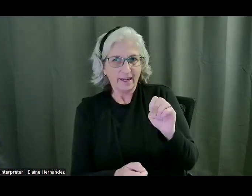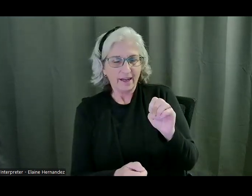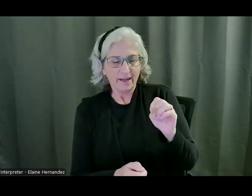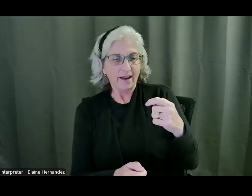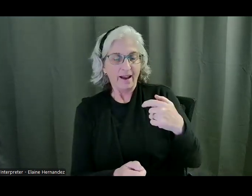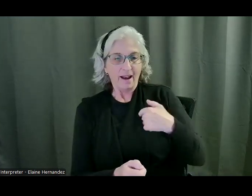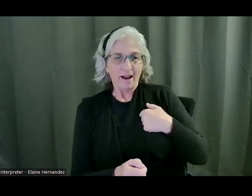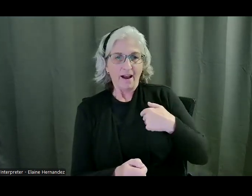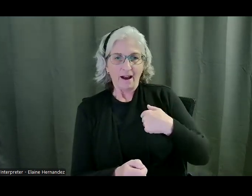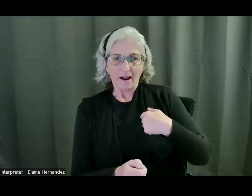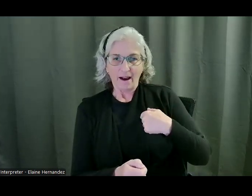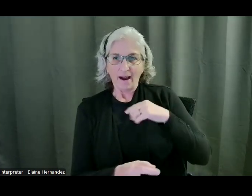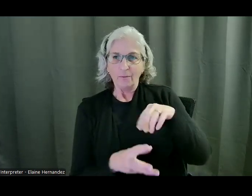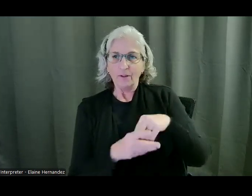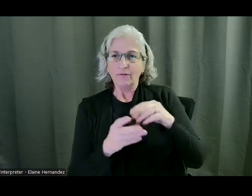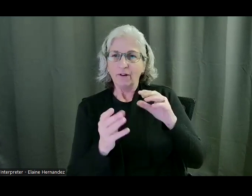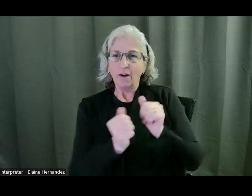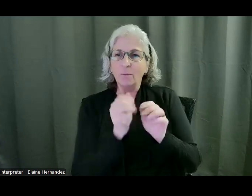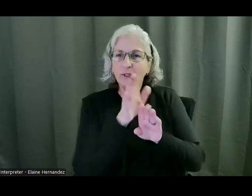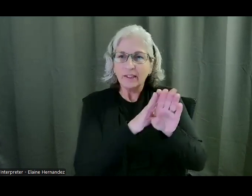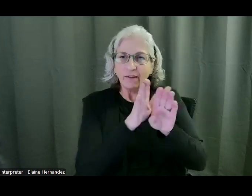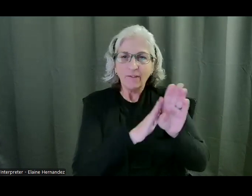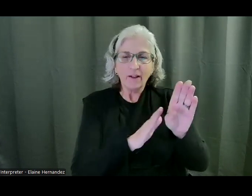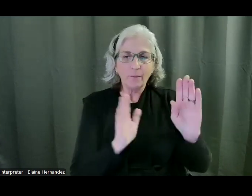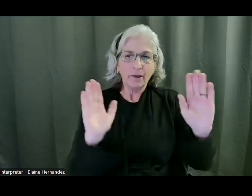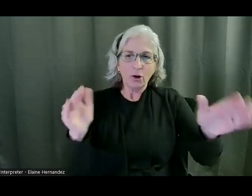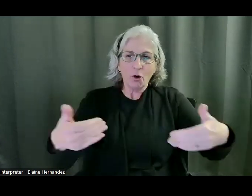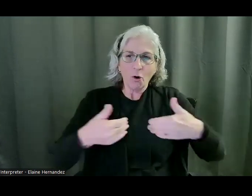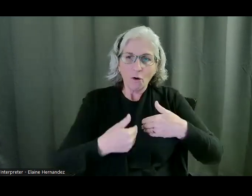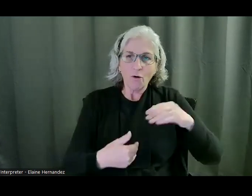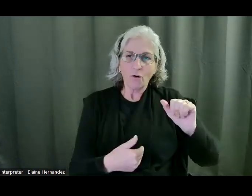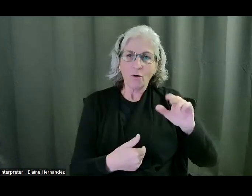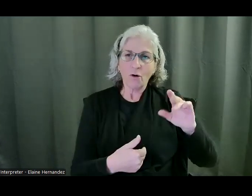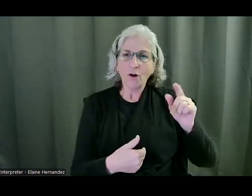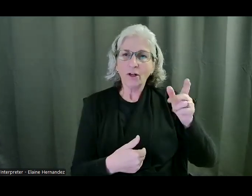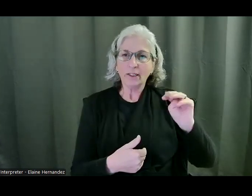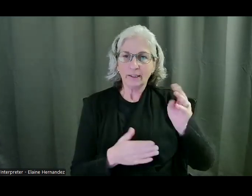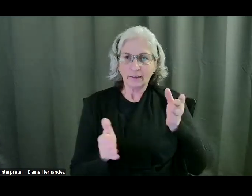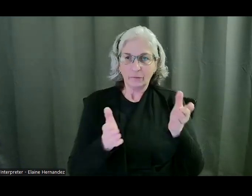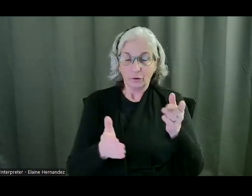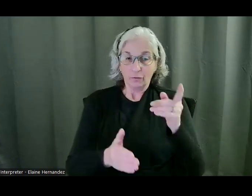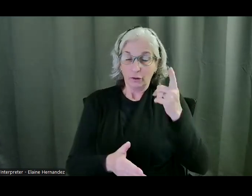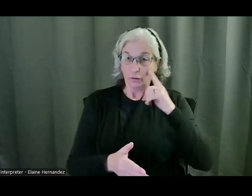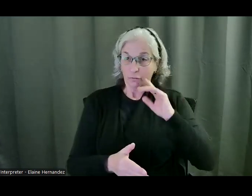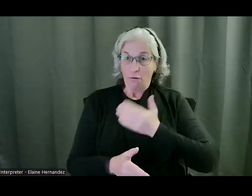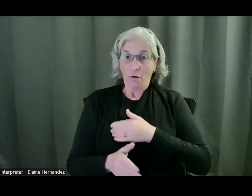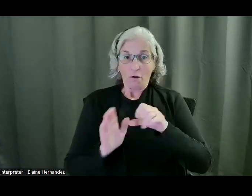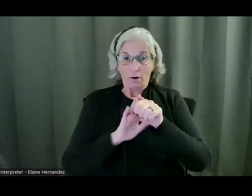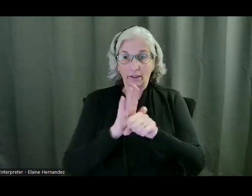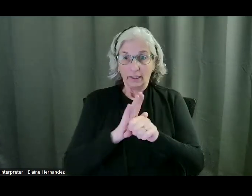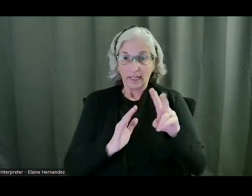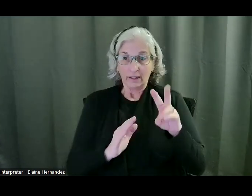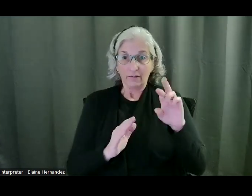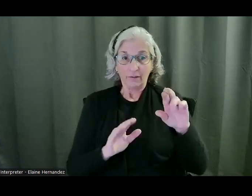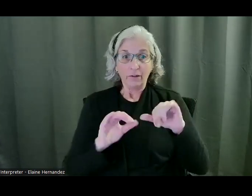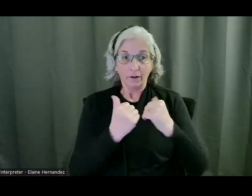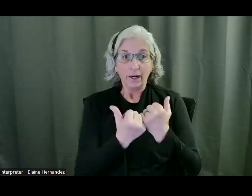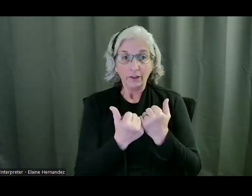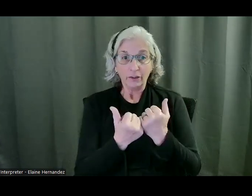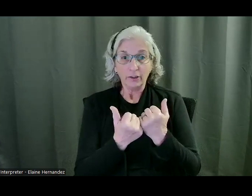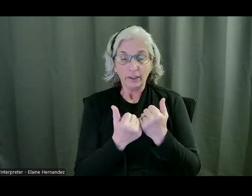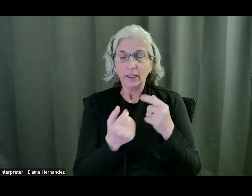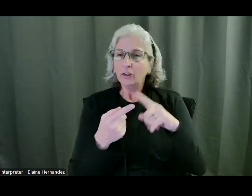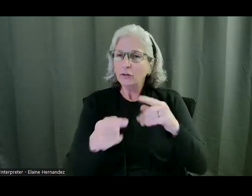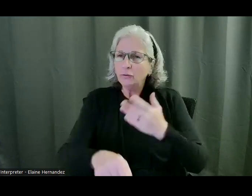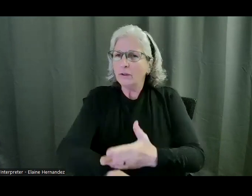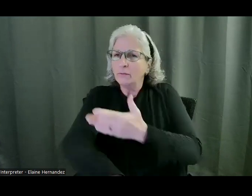developing autism services for our state VR agency to enhance the way